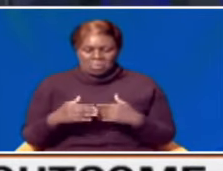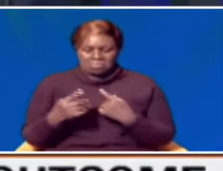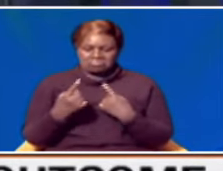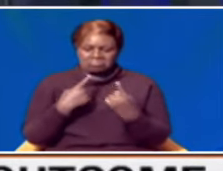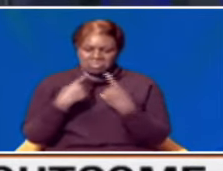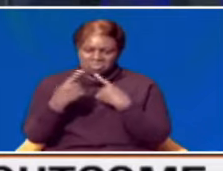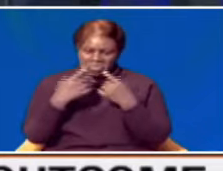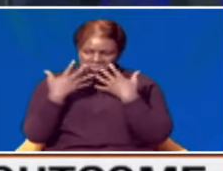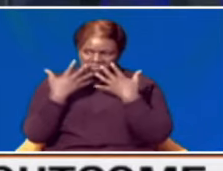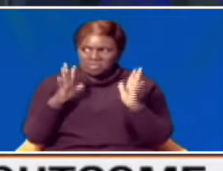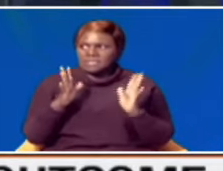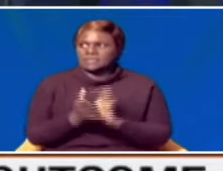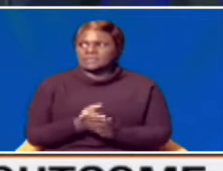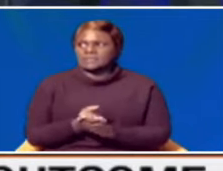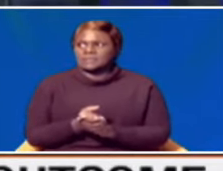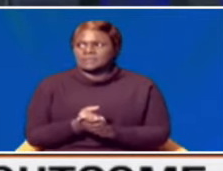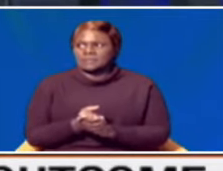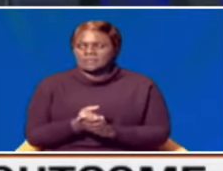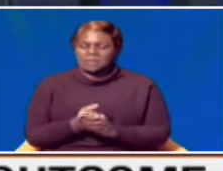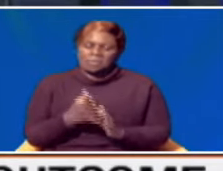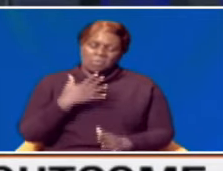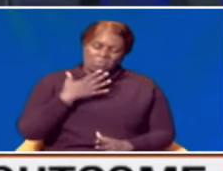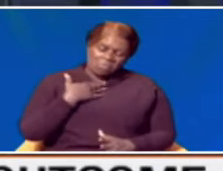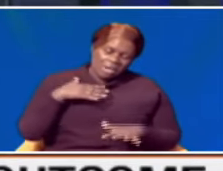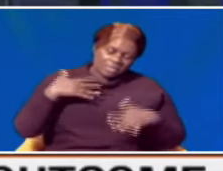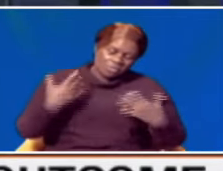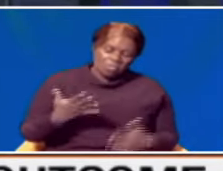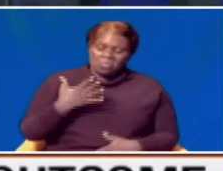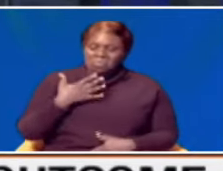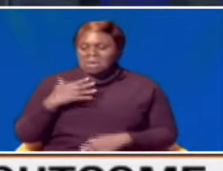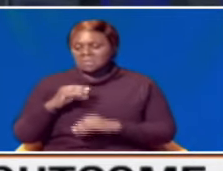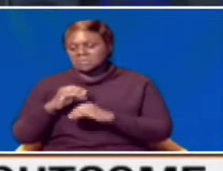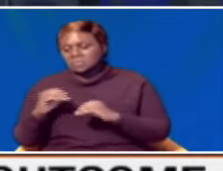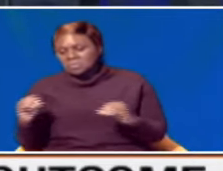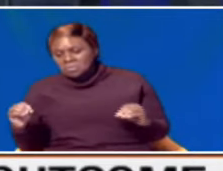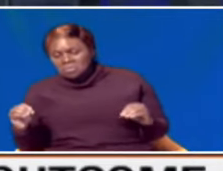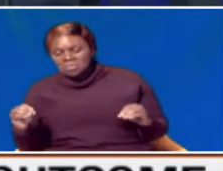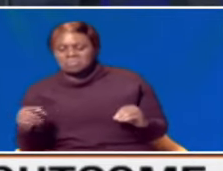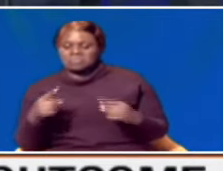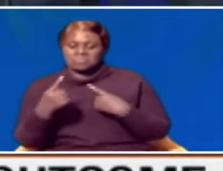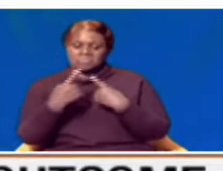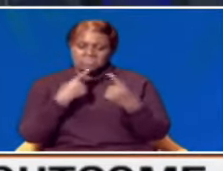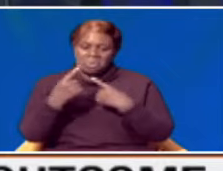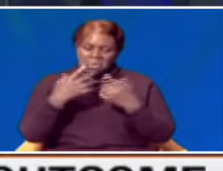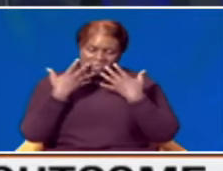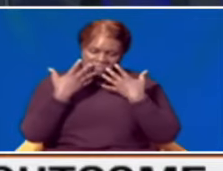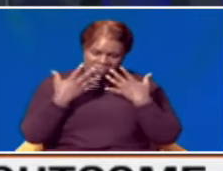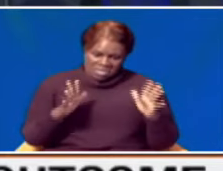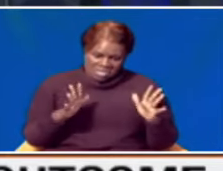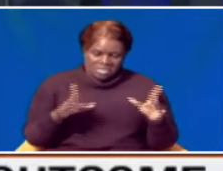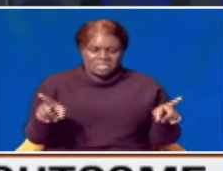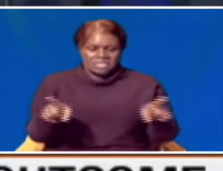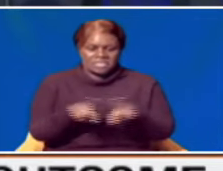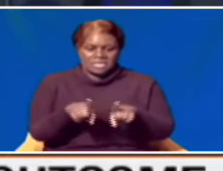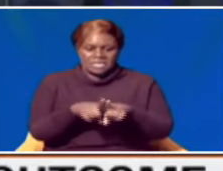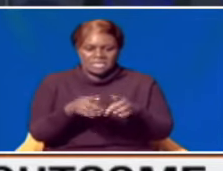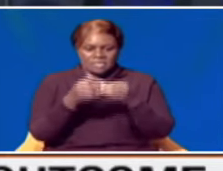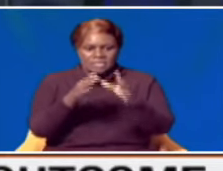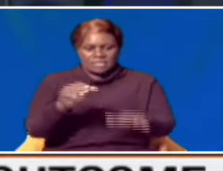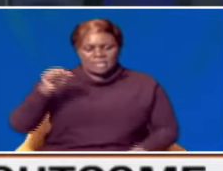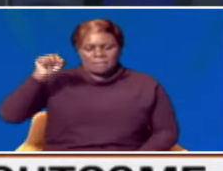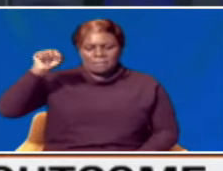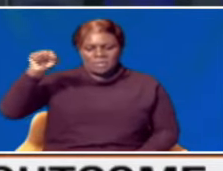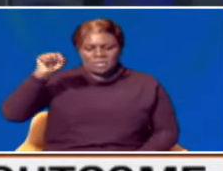spoken. Whether we like it or not, they have spoken. As the leaders of